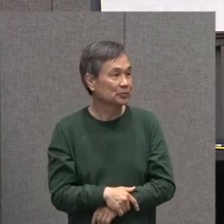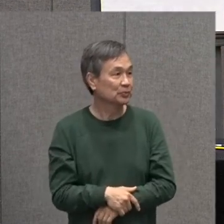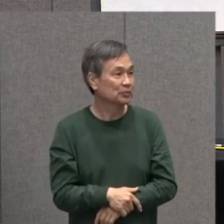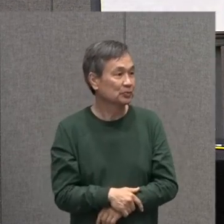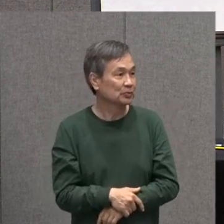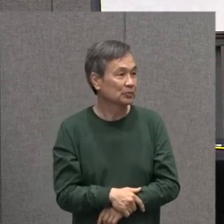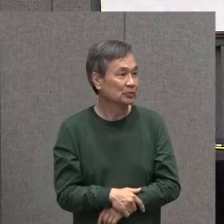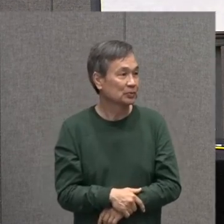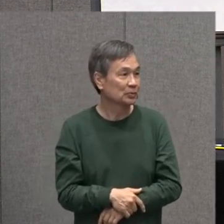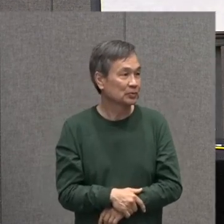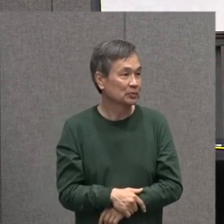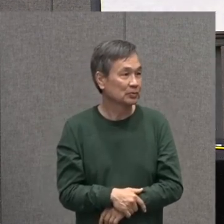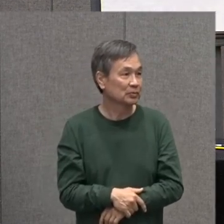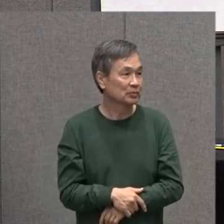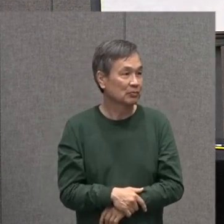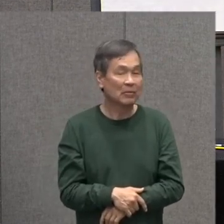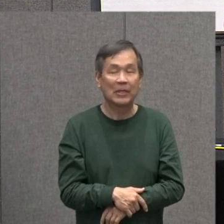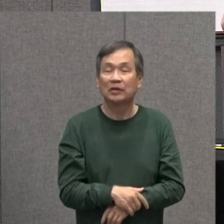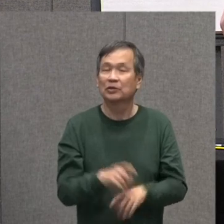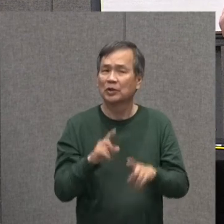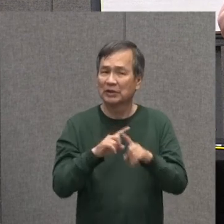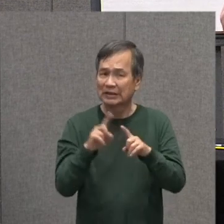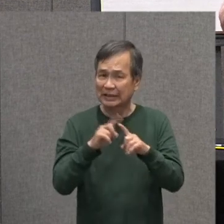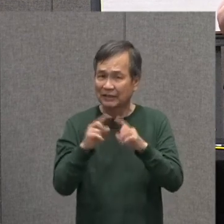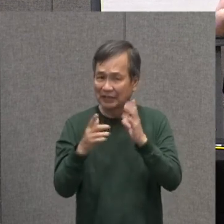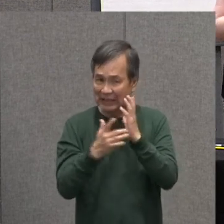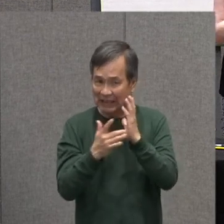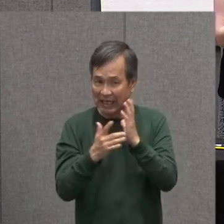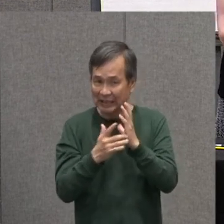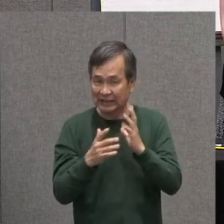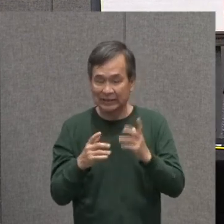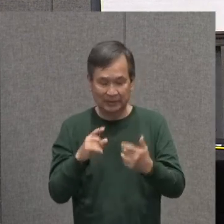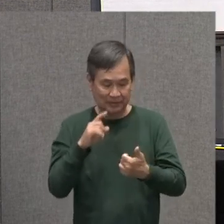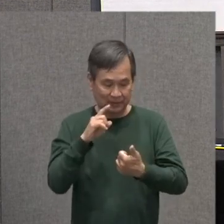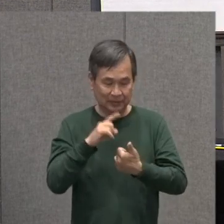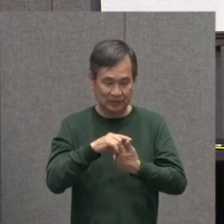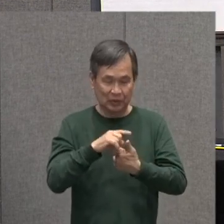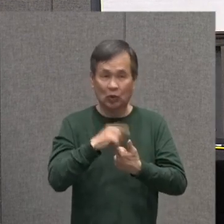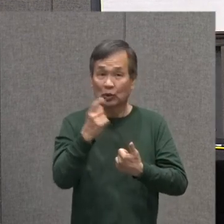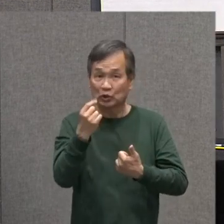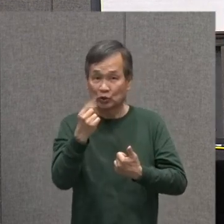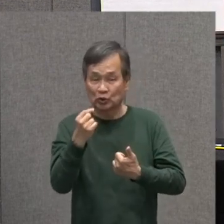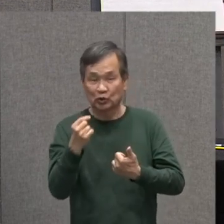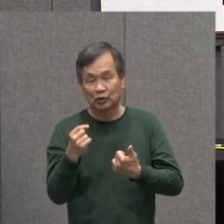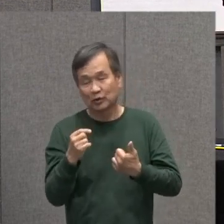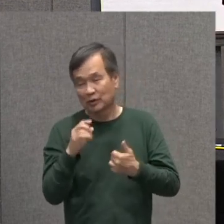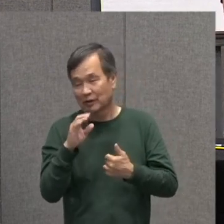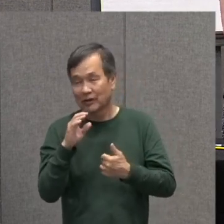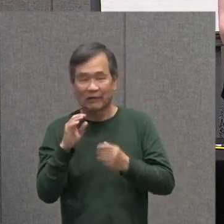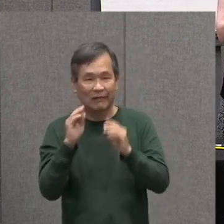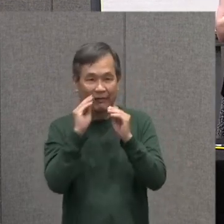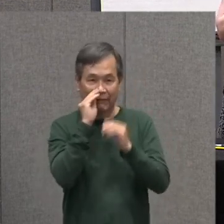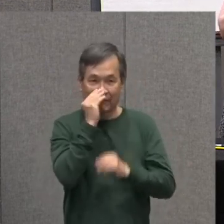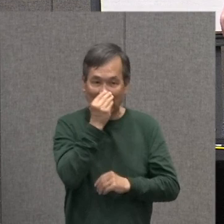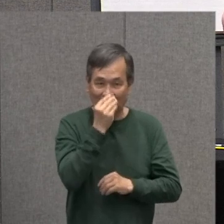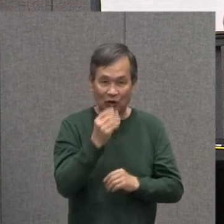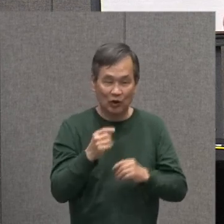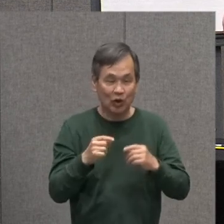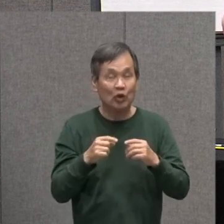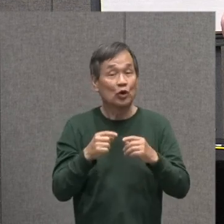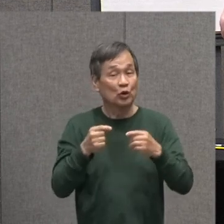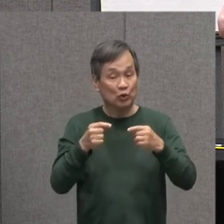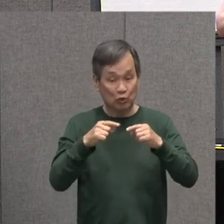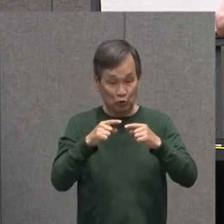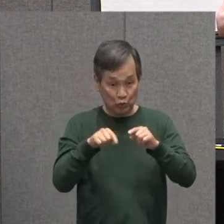okay. And this actually combines a couple of different paper techniques. And what you do to make a firecracker or a flower is you roll it